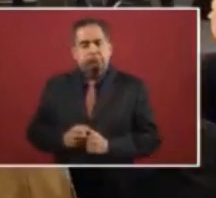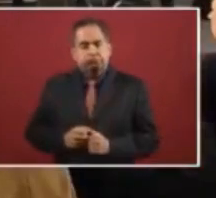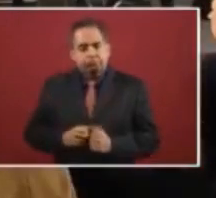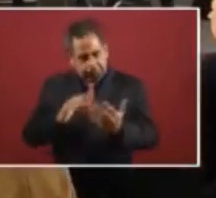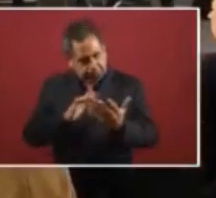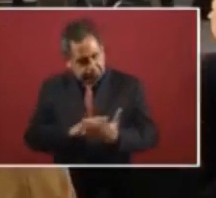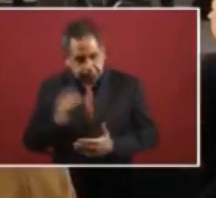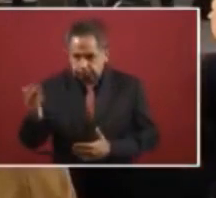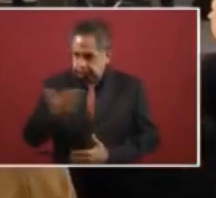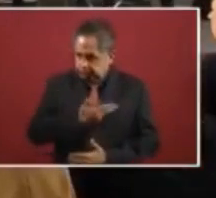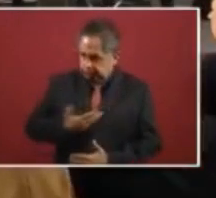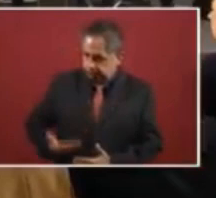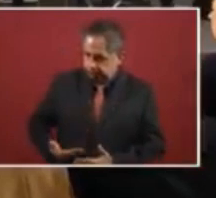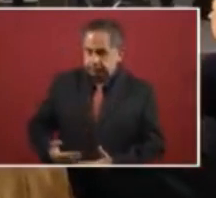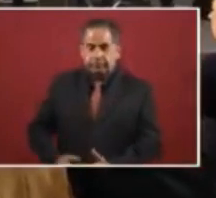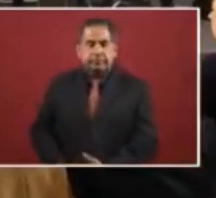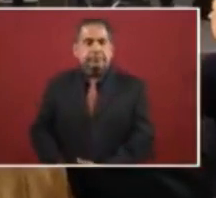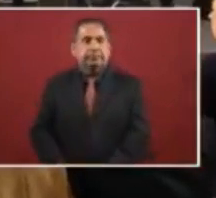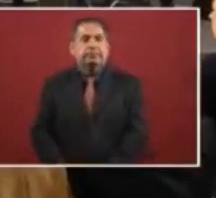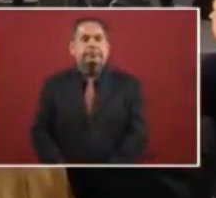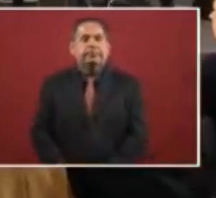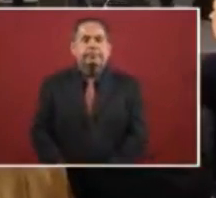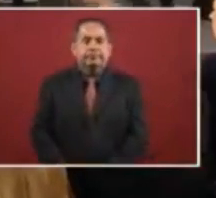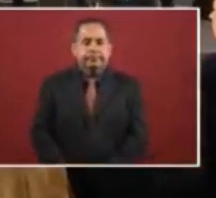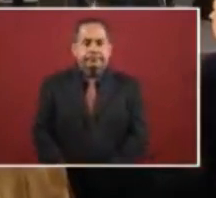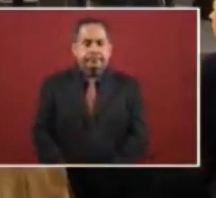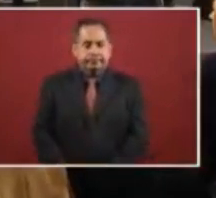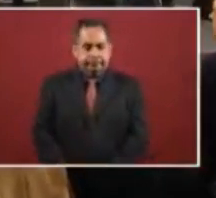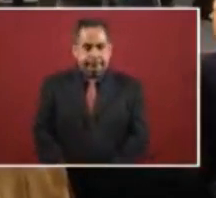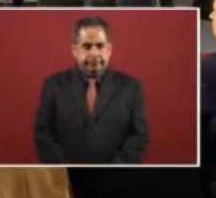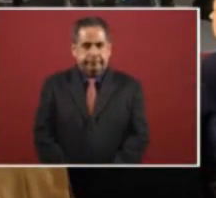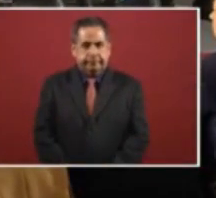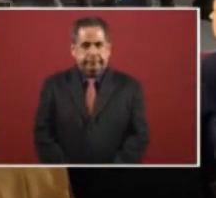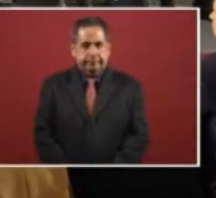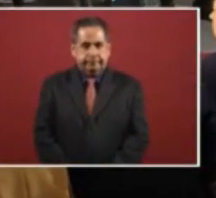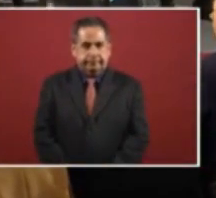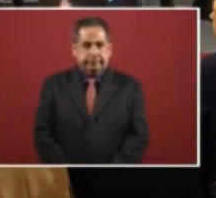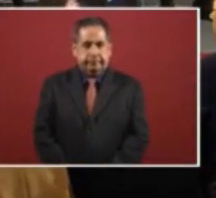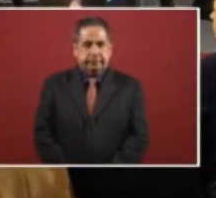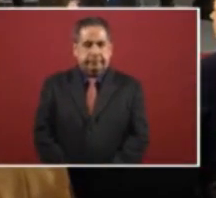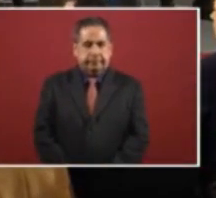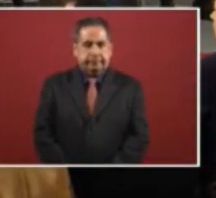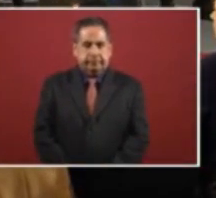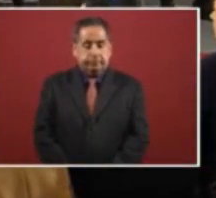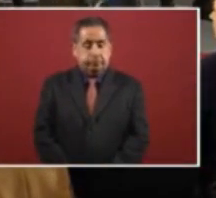the attorney or the one who did the helping for the negotiation.